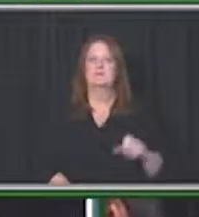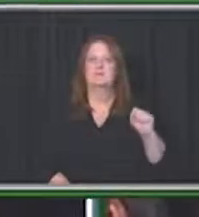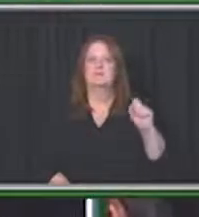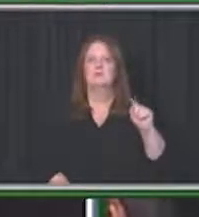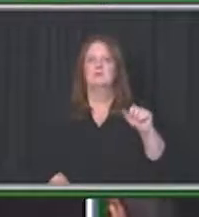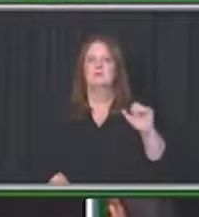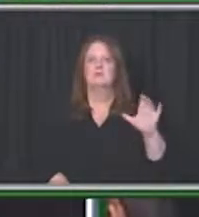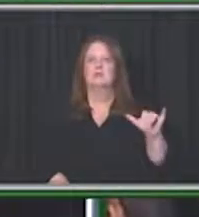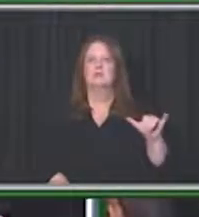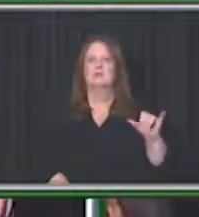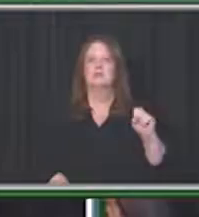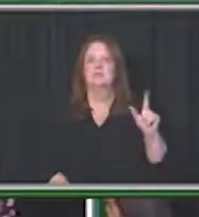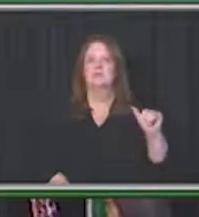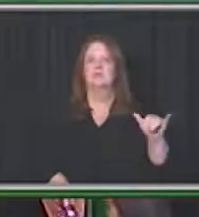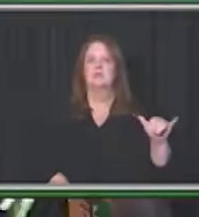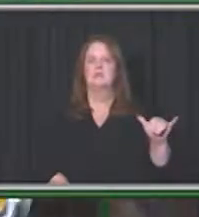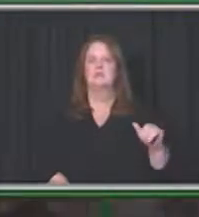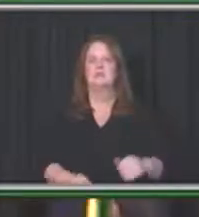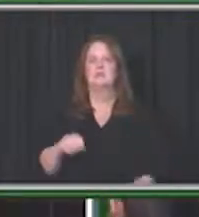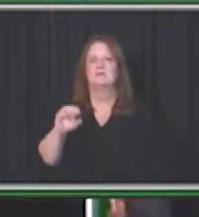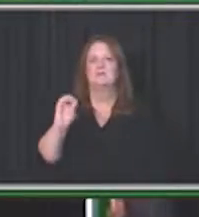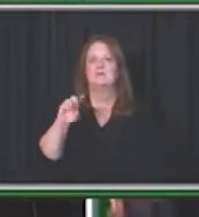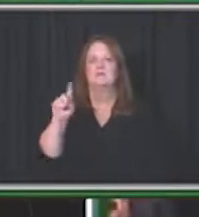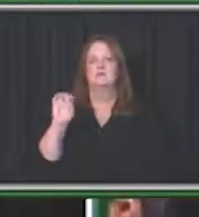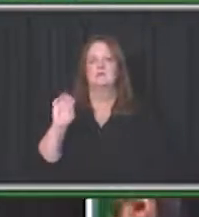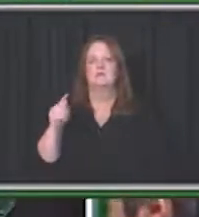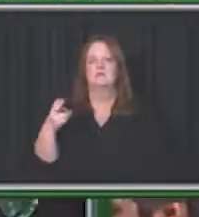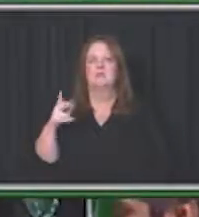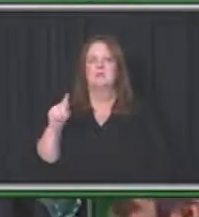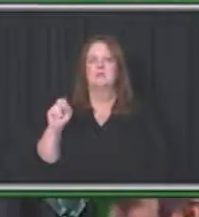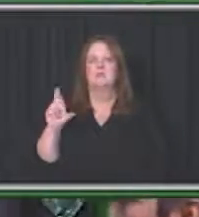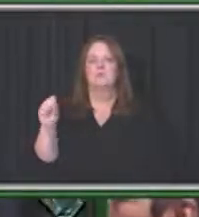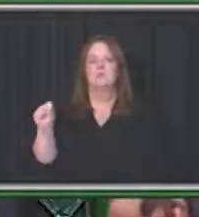Stacy Salee. Elizabeth Torres.